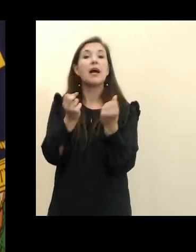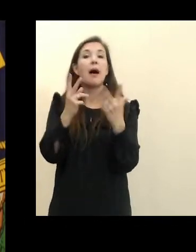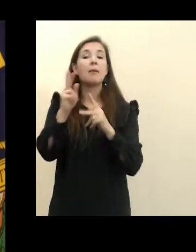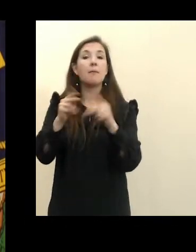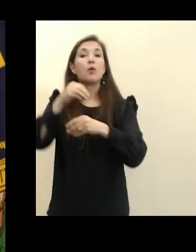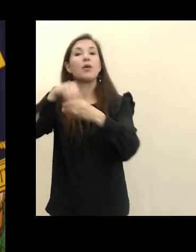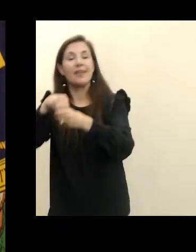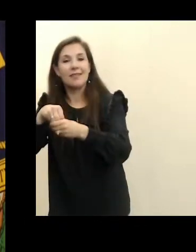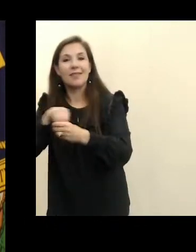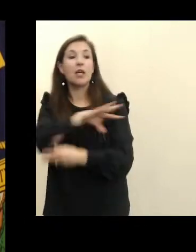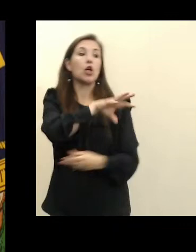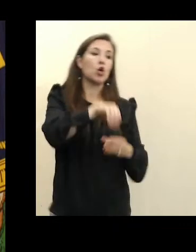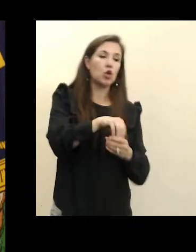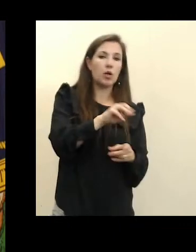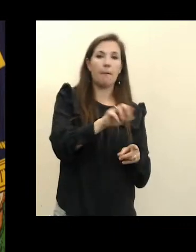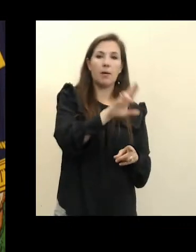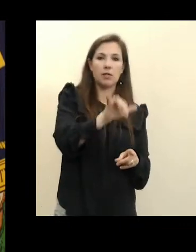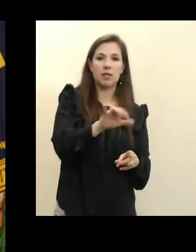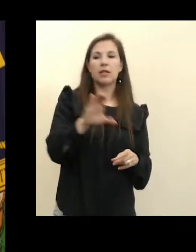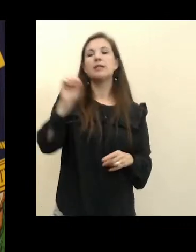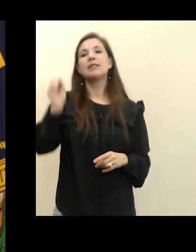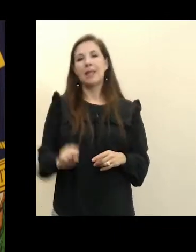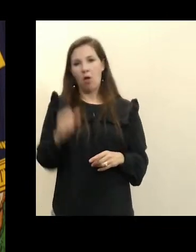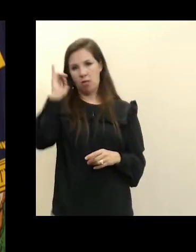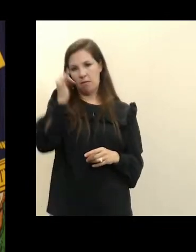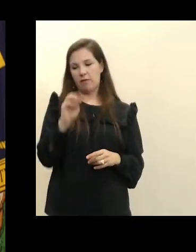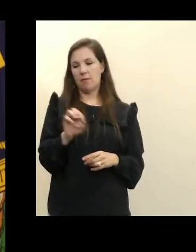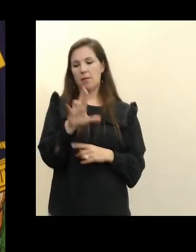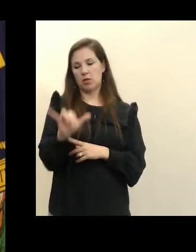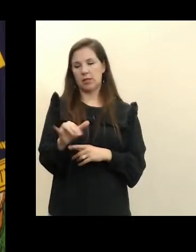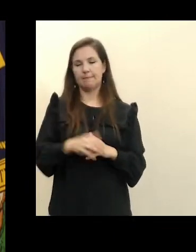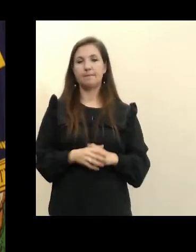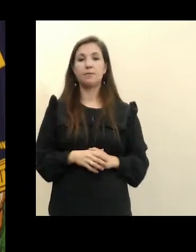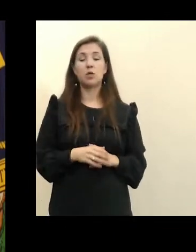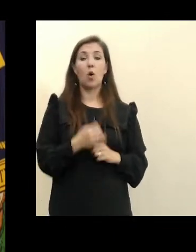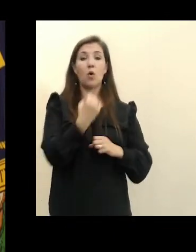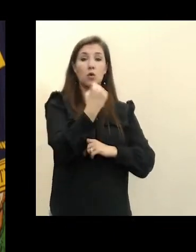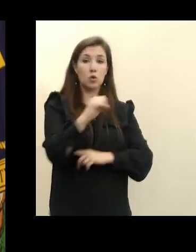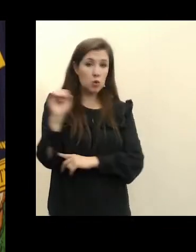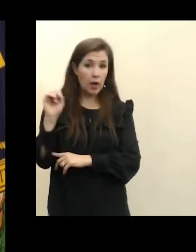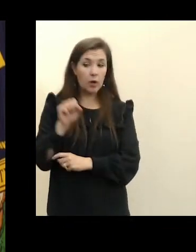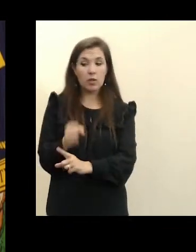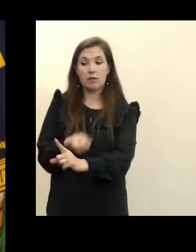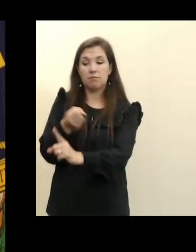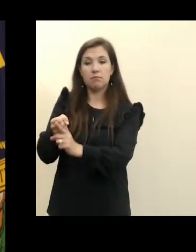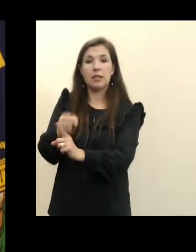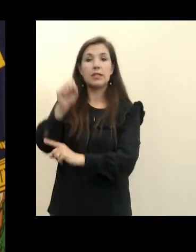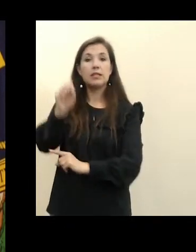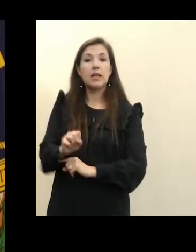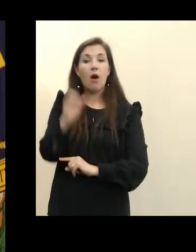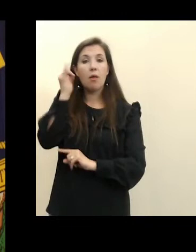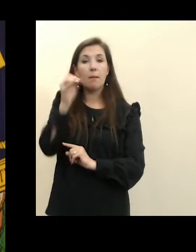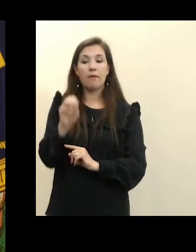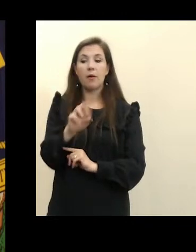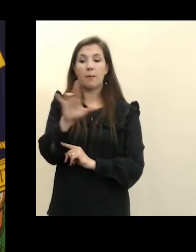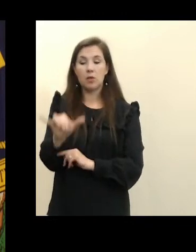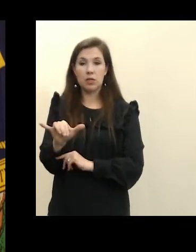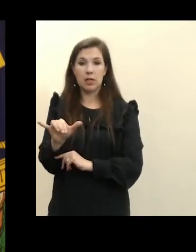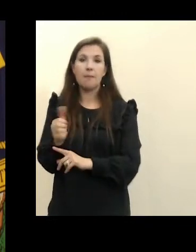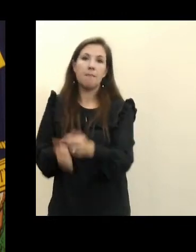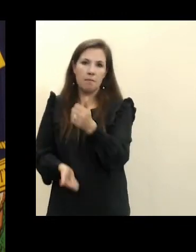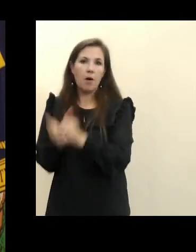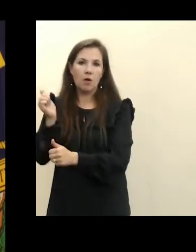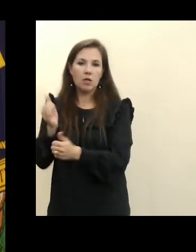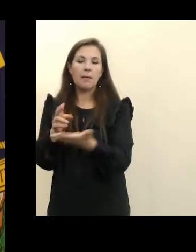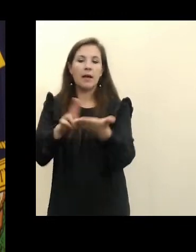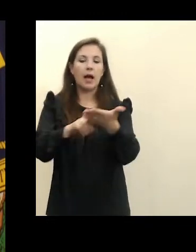hospital, including Mercy, South Buffalo Mercy, that is. So the strike, which affects South Buffalo Mercy primarily, but the contract